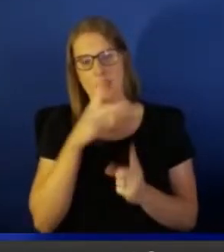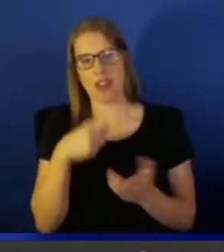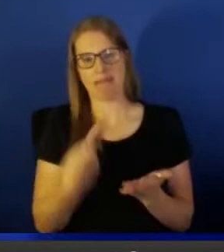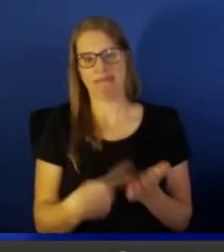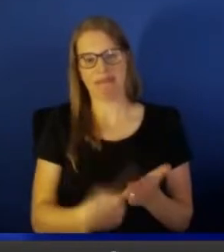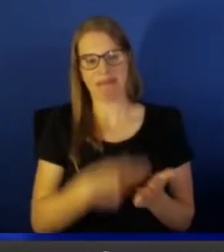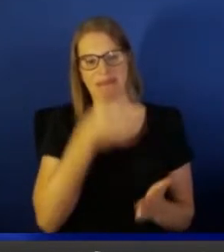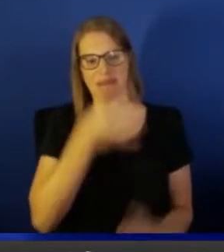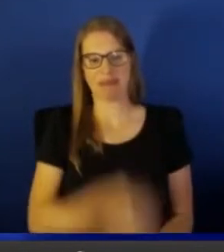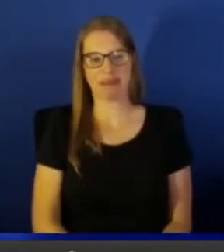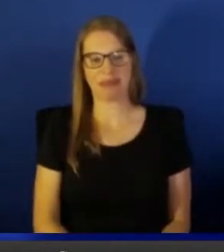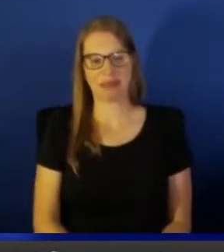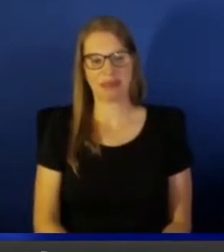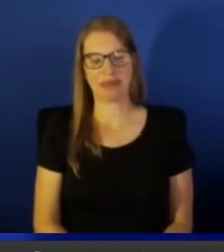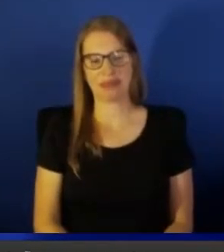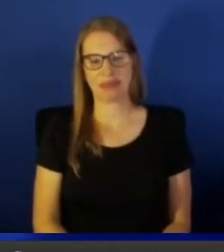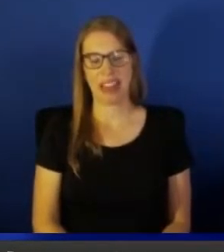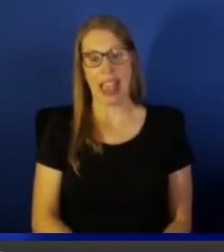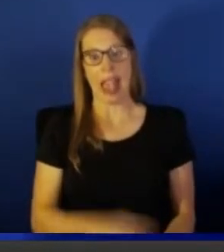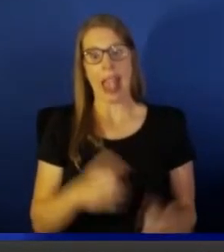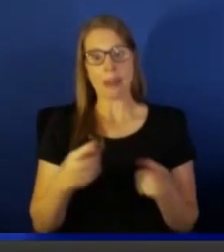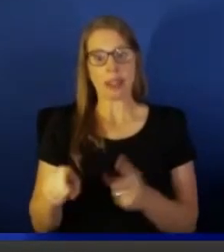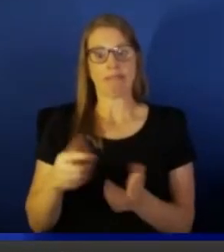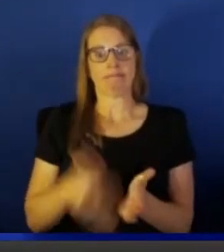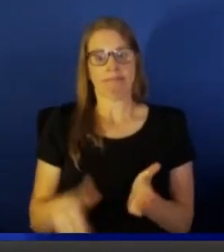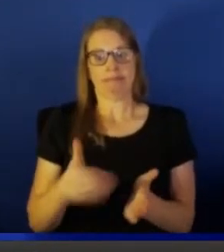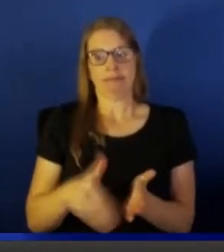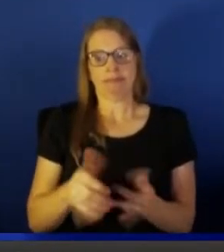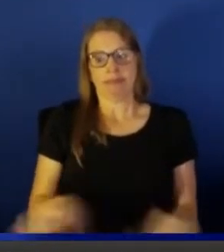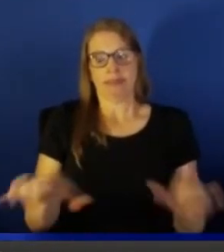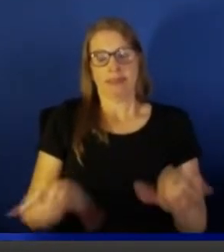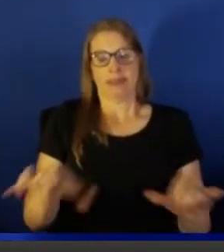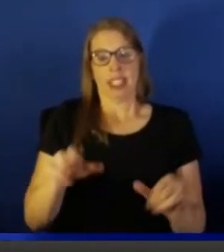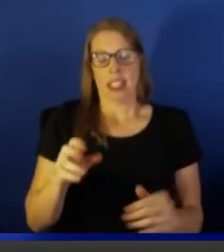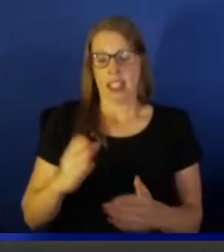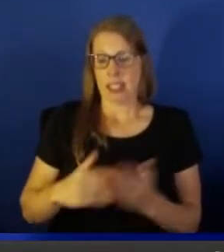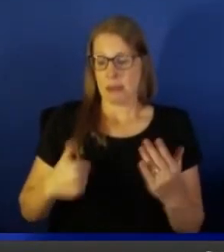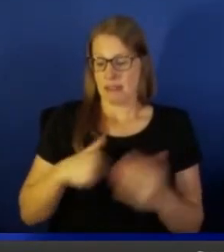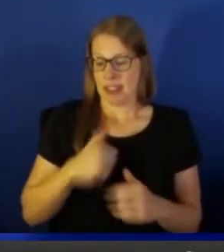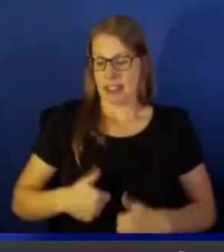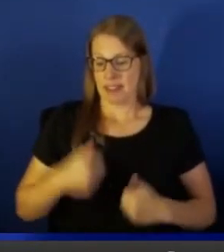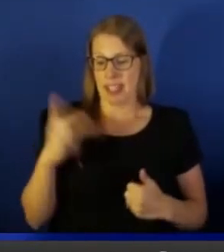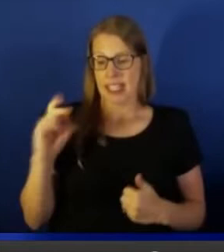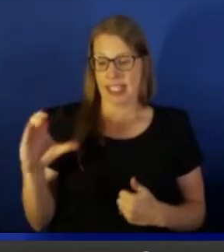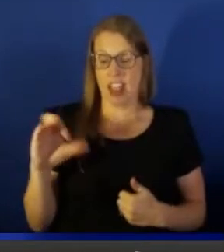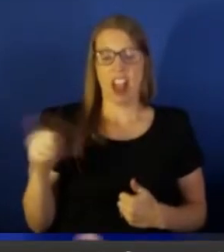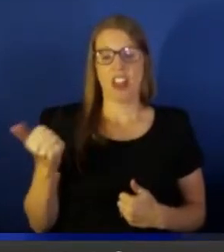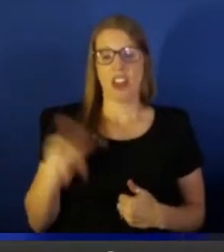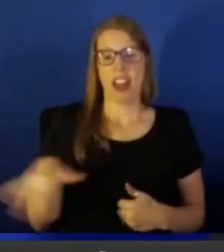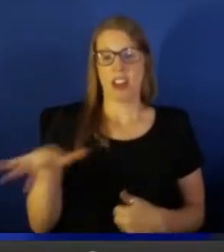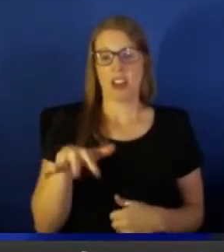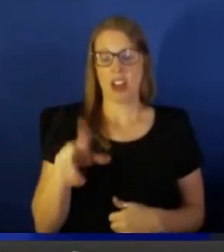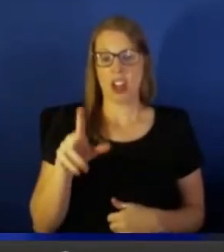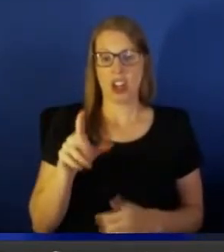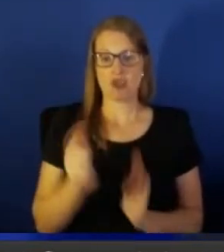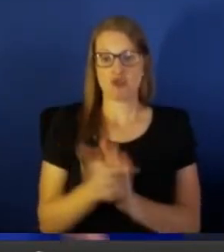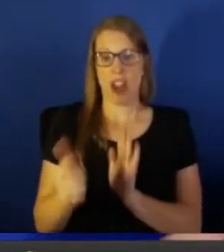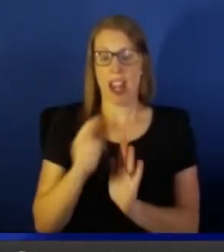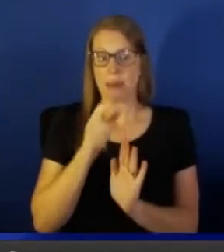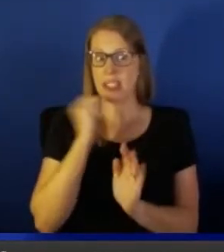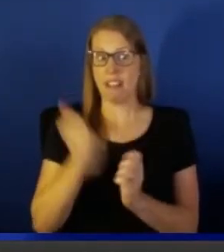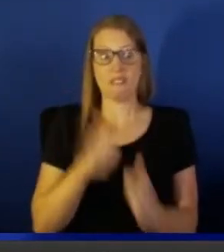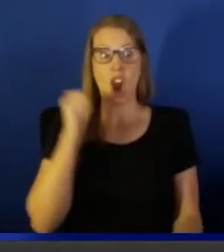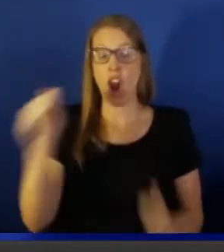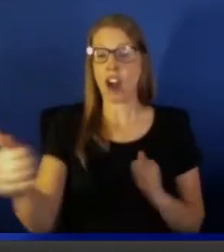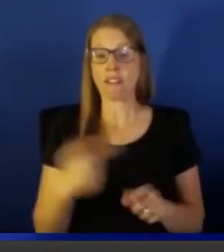see time and again. And for some of us who live in Kansas City or in other areas, you realize often the crime isn't that far from you. What's the